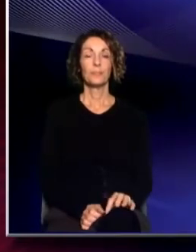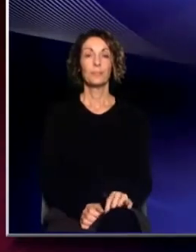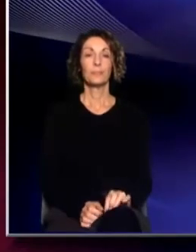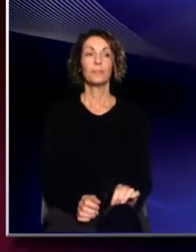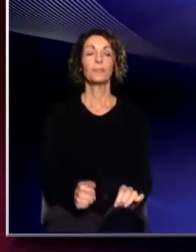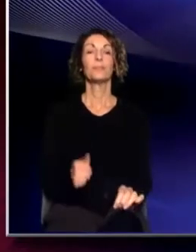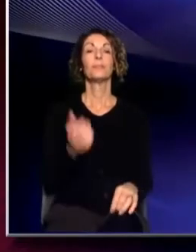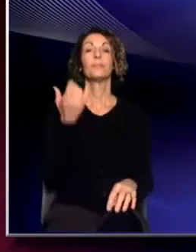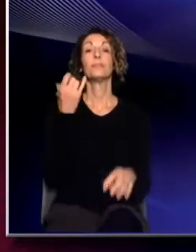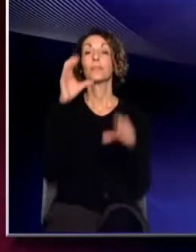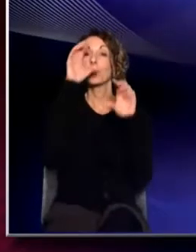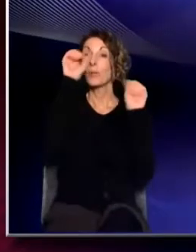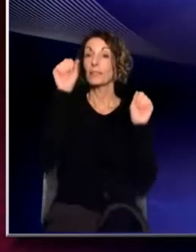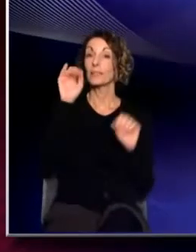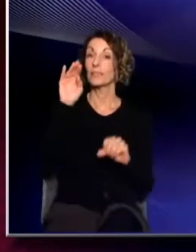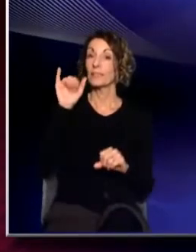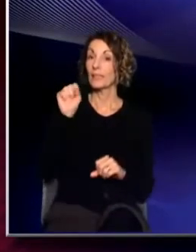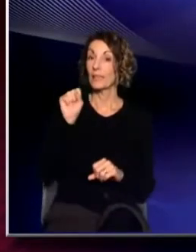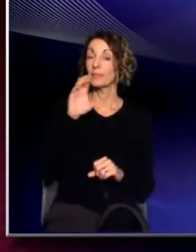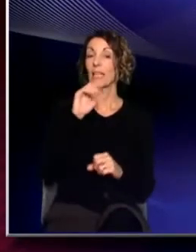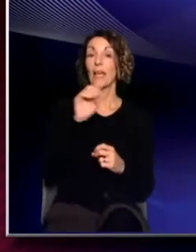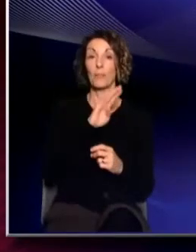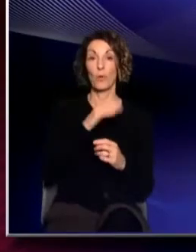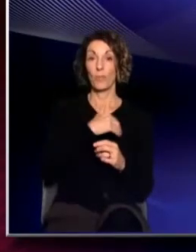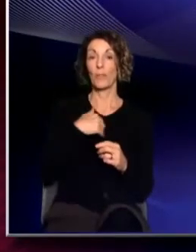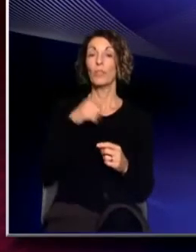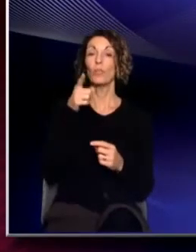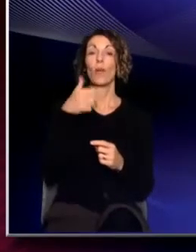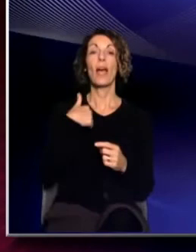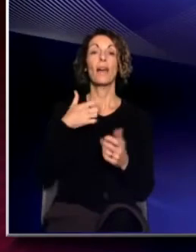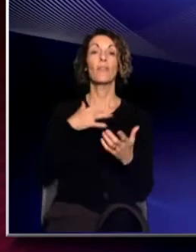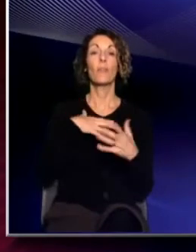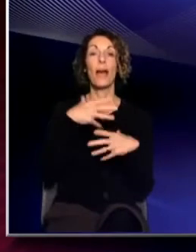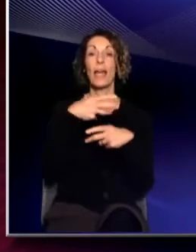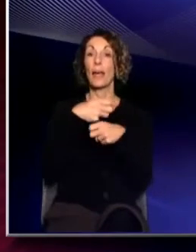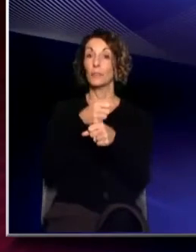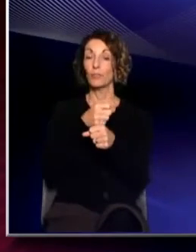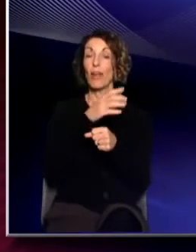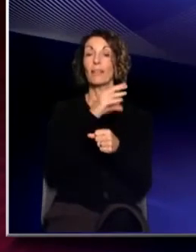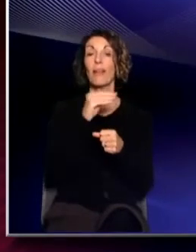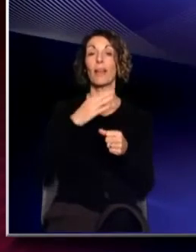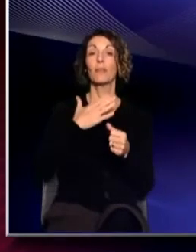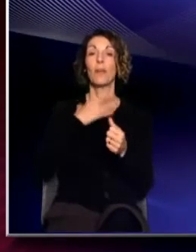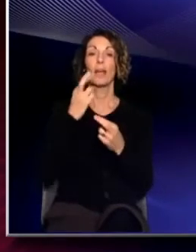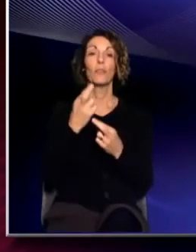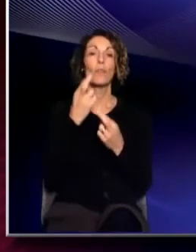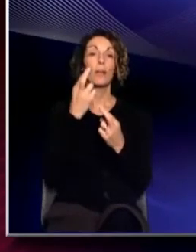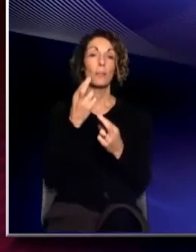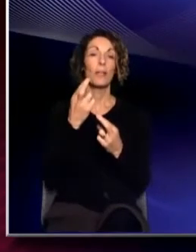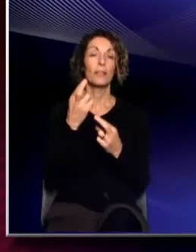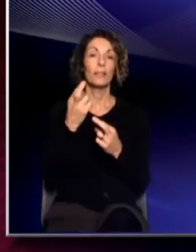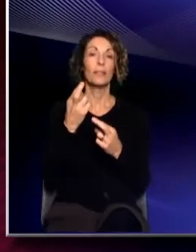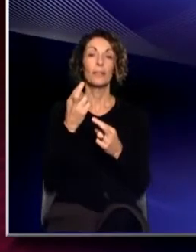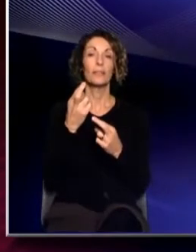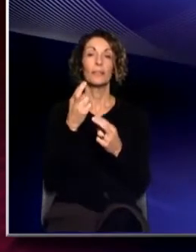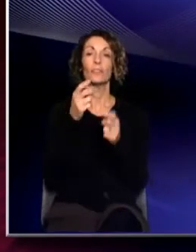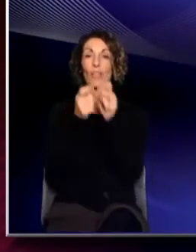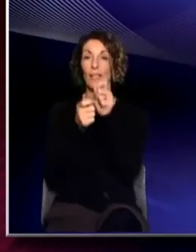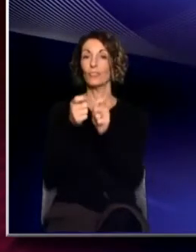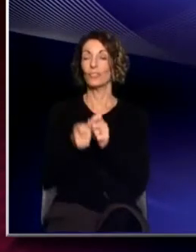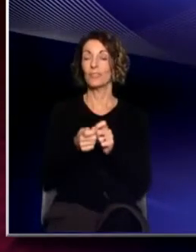President Sims, board members, you have before you my abstract as well as my recommended